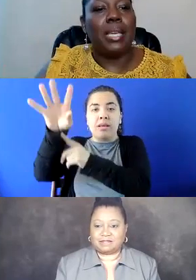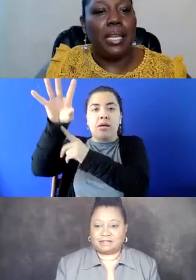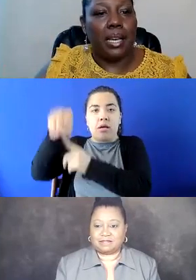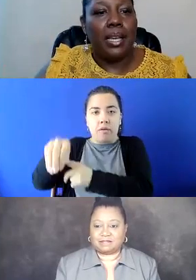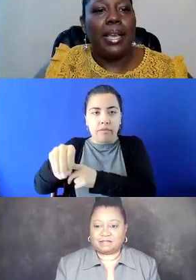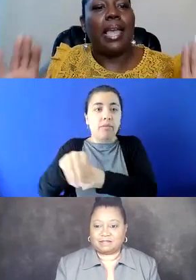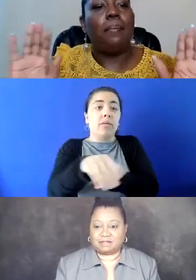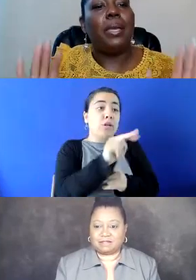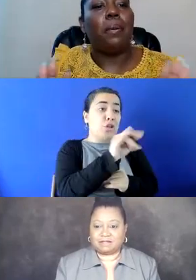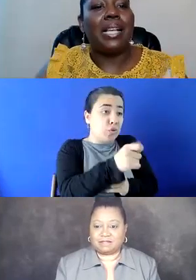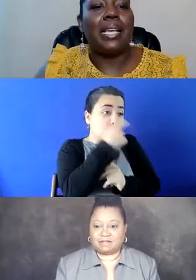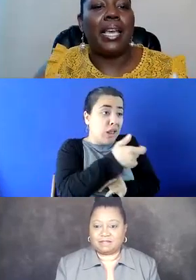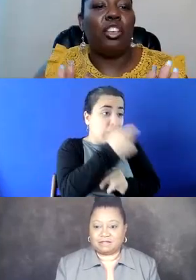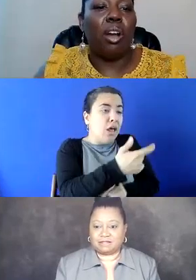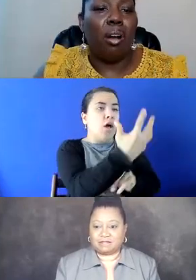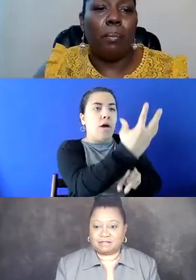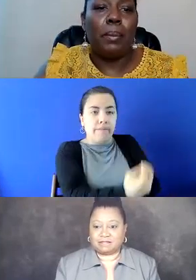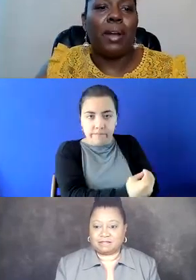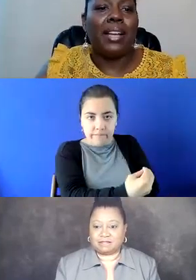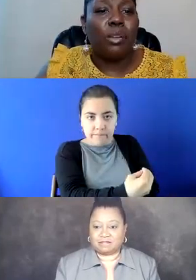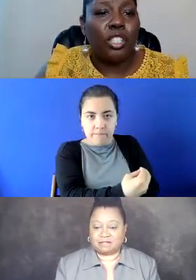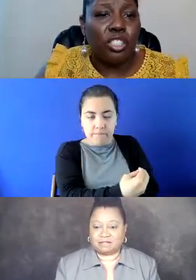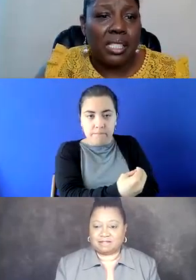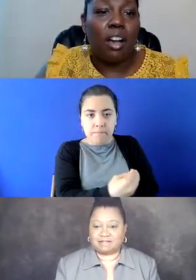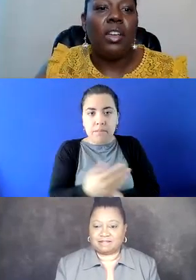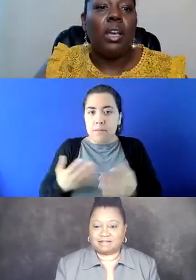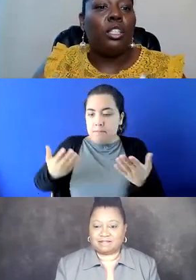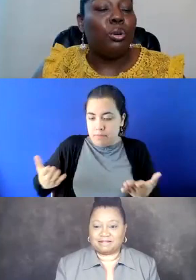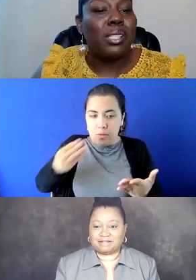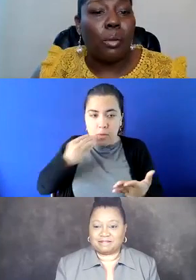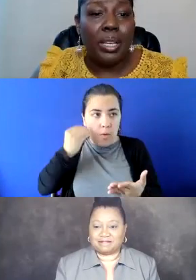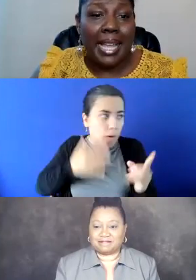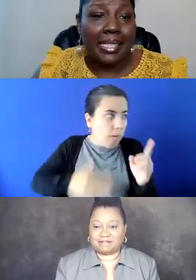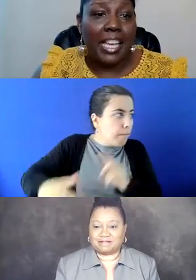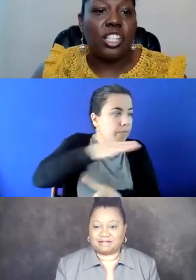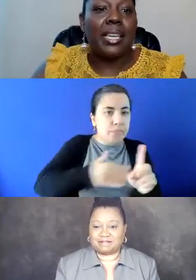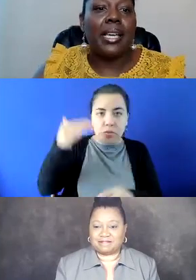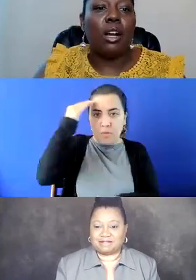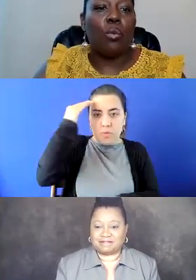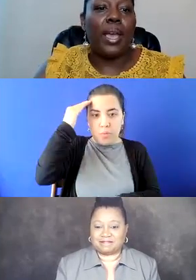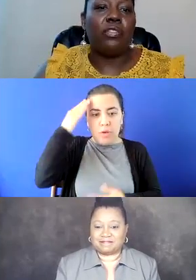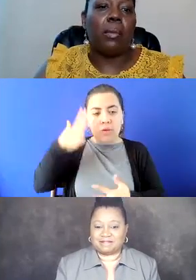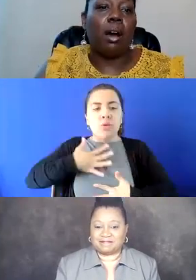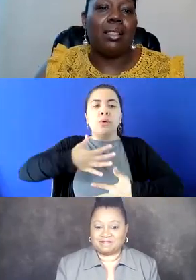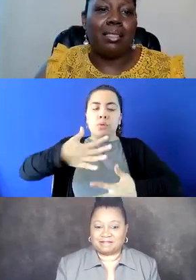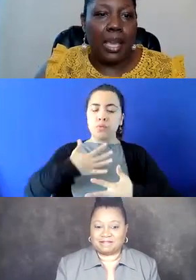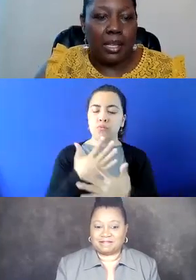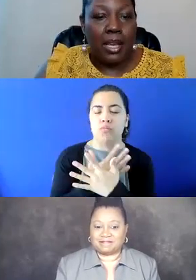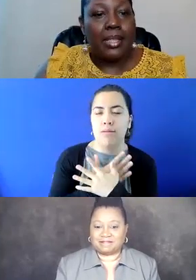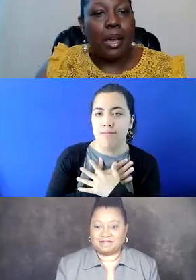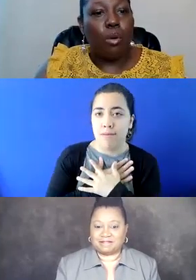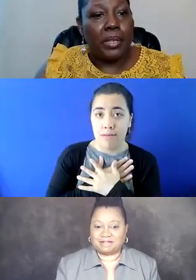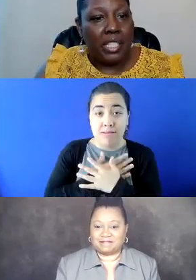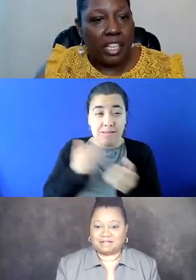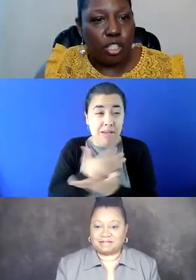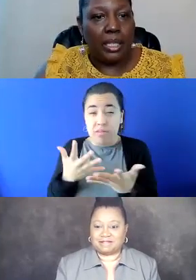social media, and be present in your home. Be present with yourself. Do some relaxation. Get away from all the things